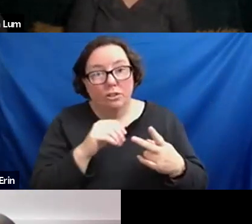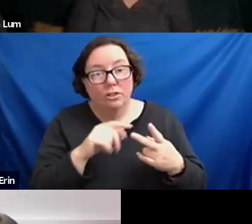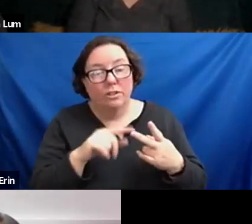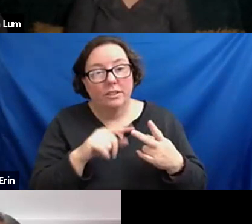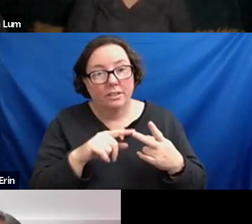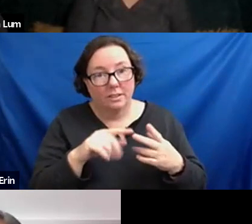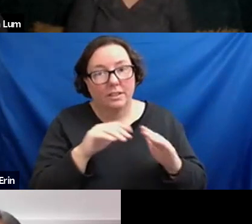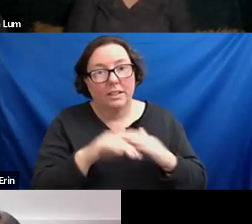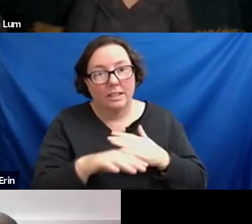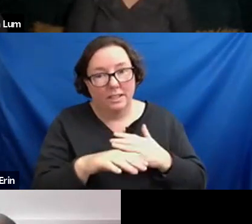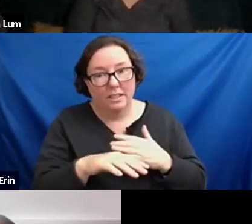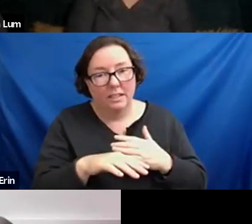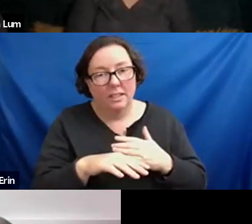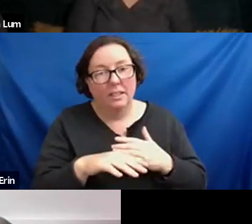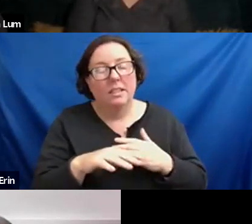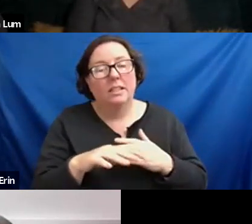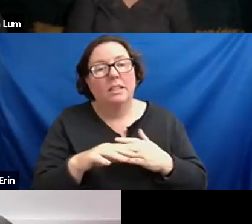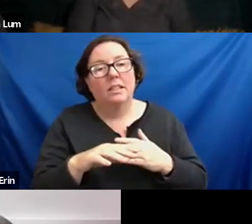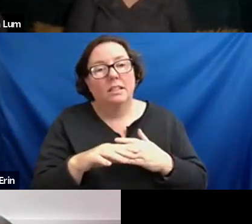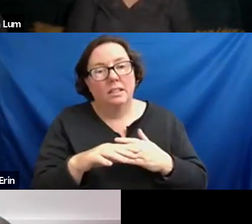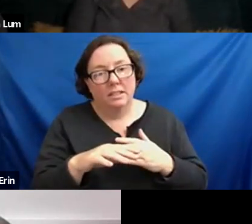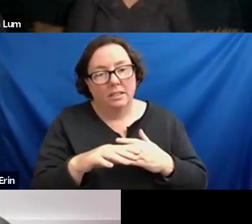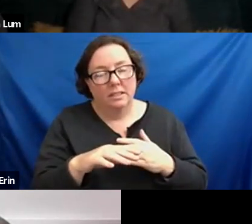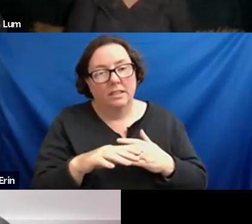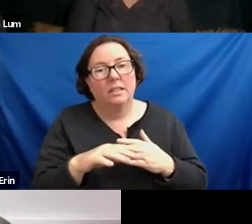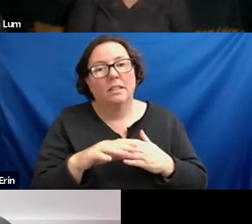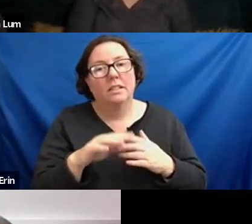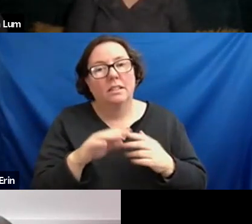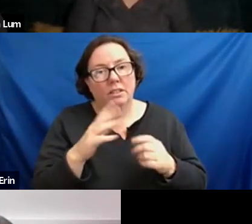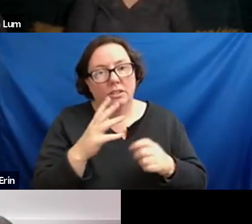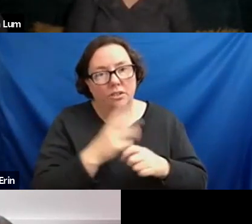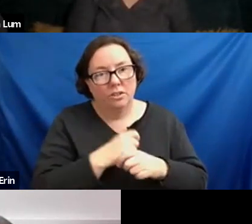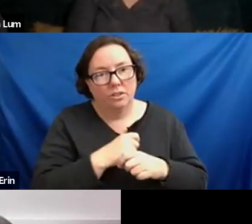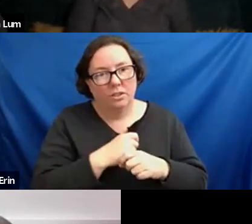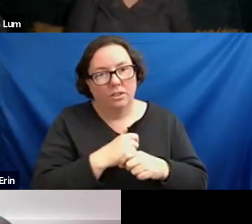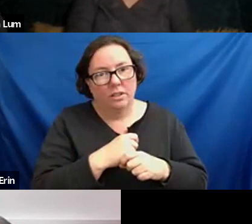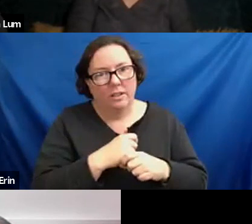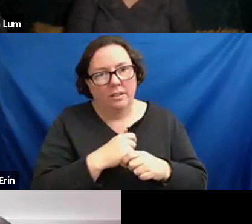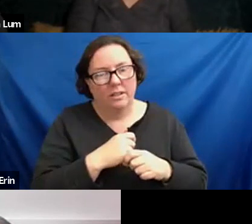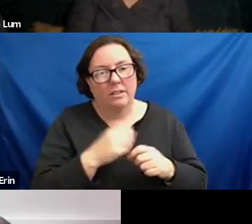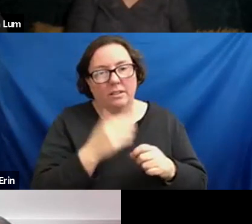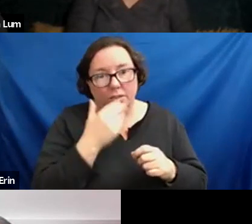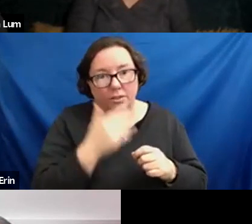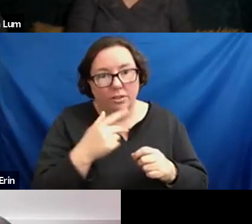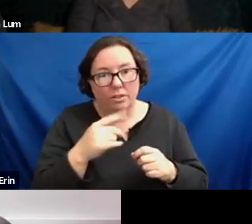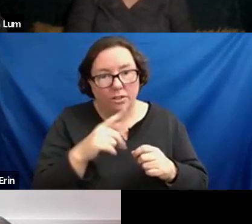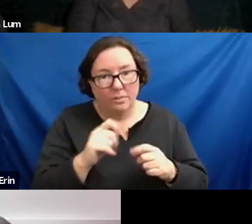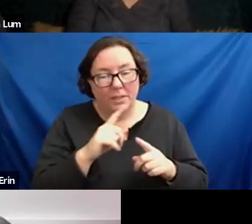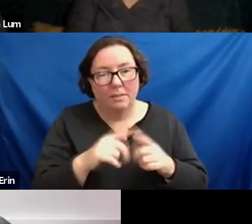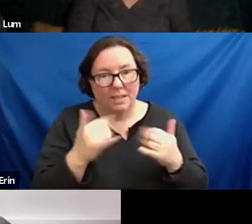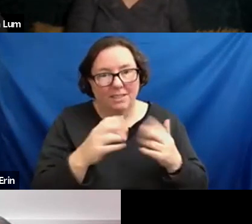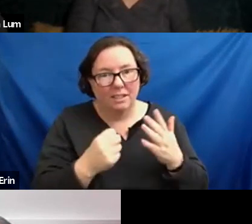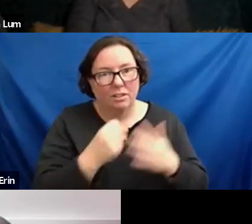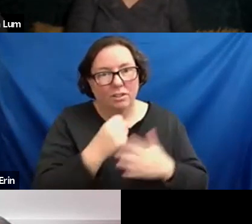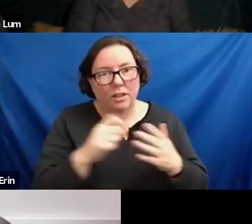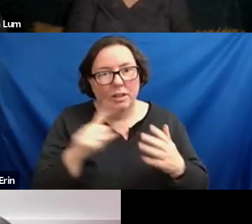have several got into, including my twin girl, who got an 11.75 GPA, but still ranked 112